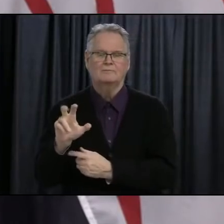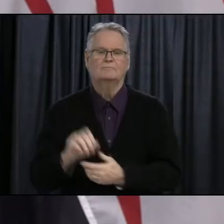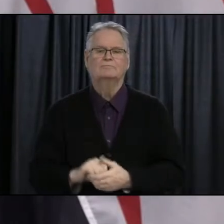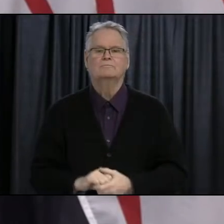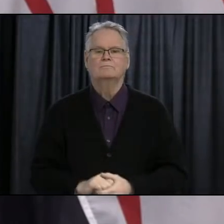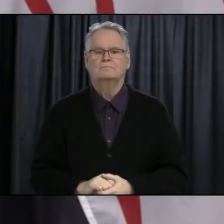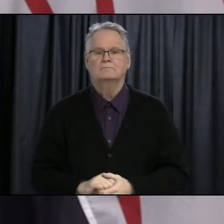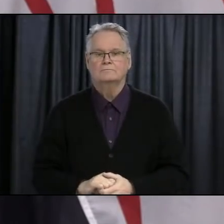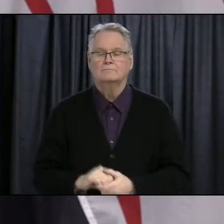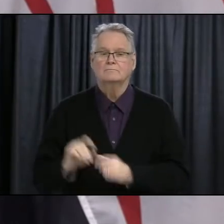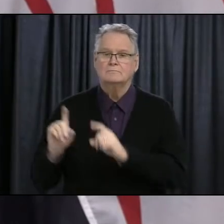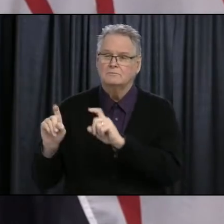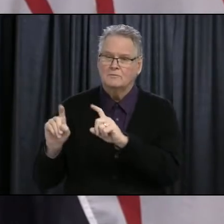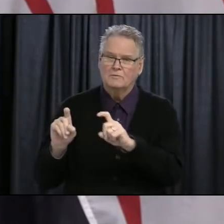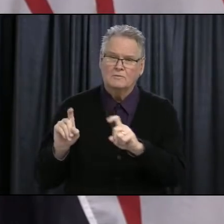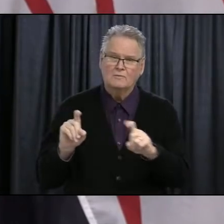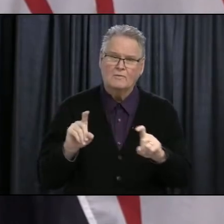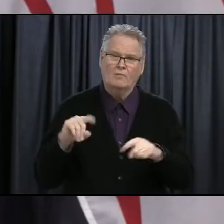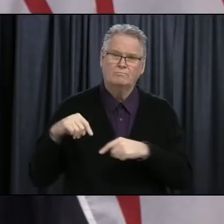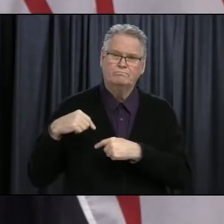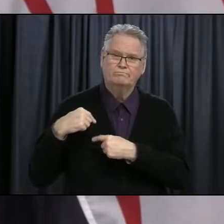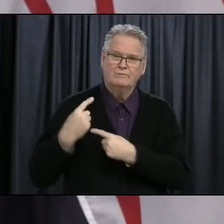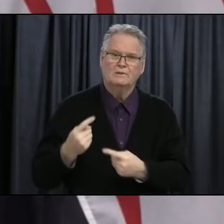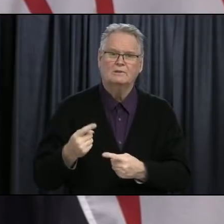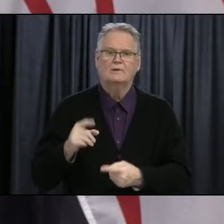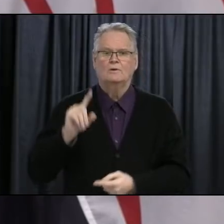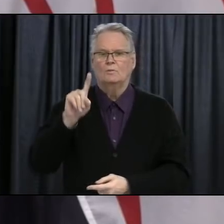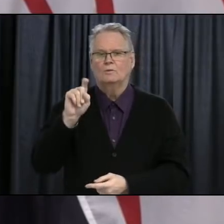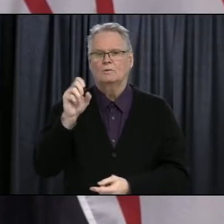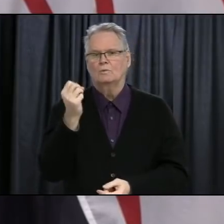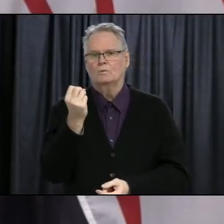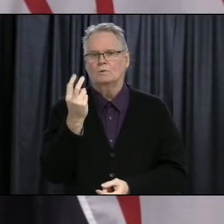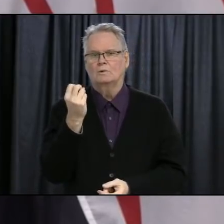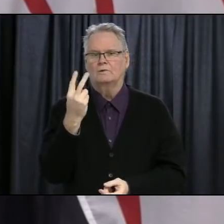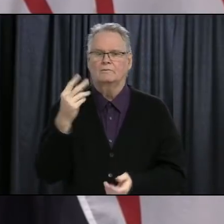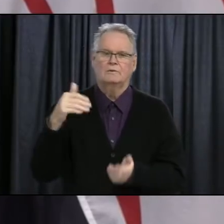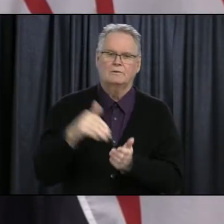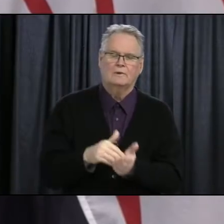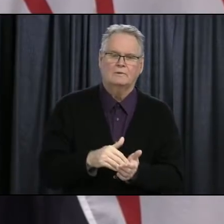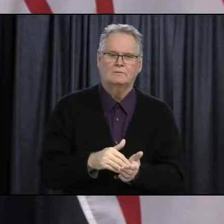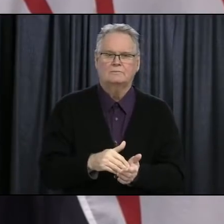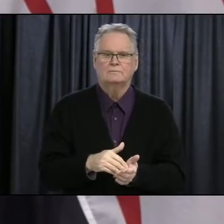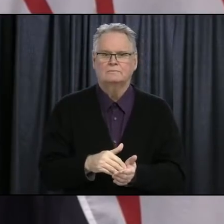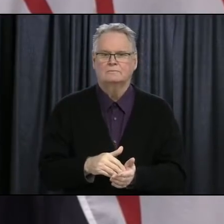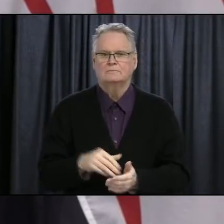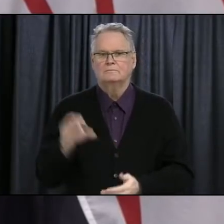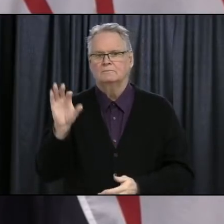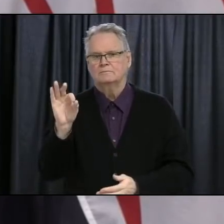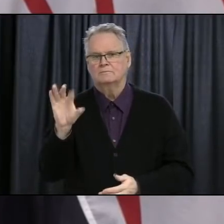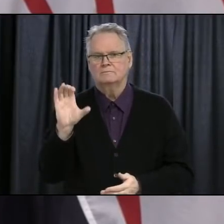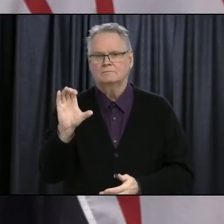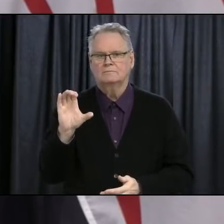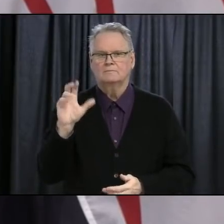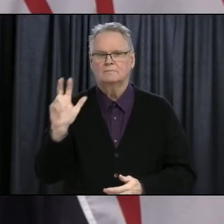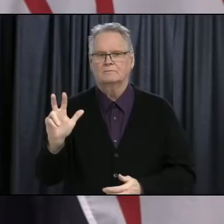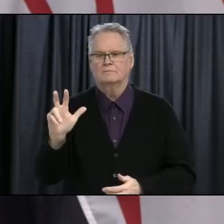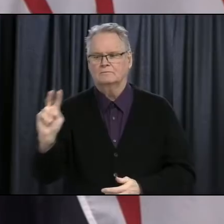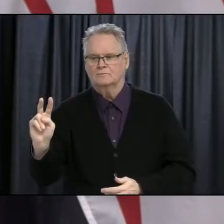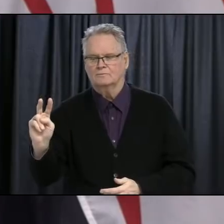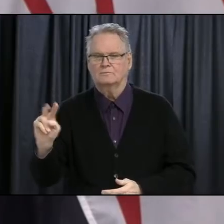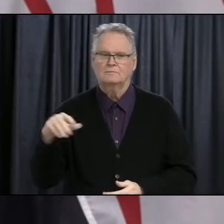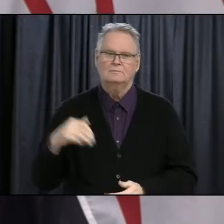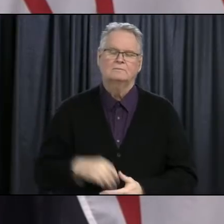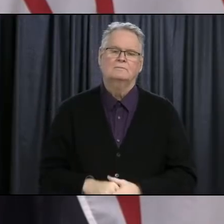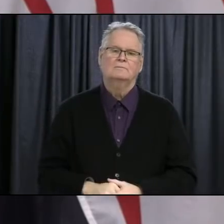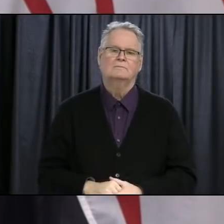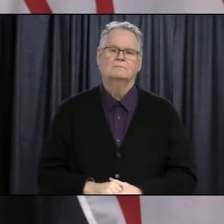essential and should be avoided until the risk is further reduced. Travel for work should only happen if the work is essential. If it can be postponed,